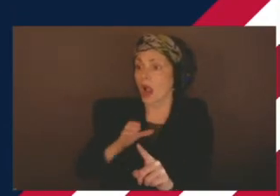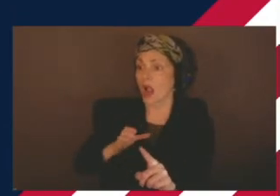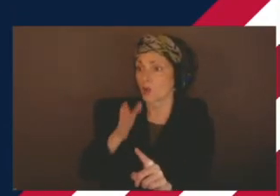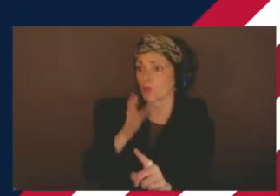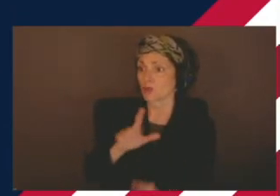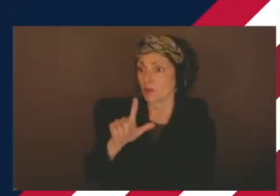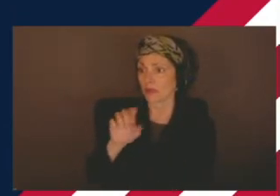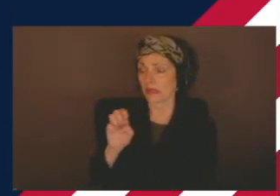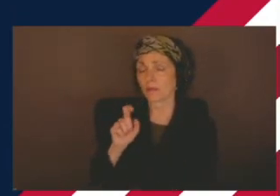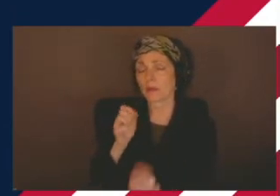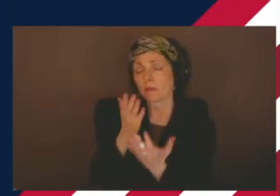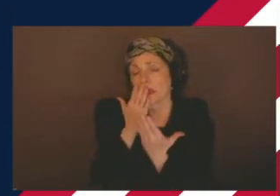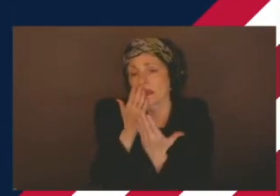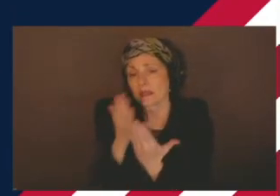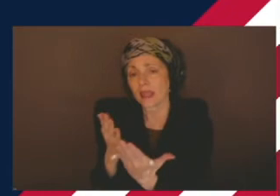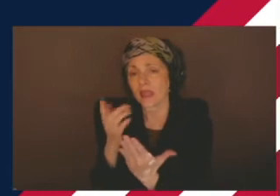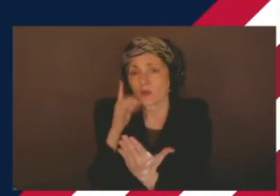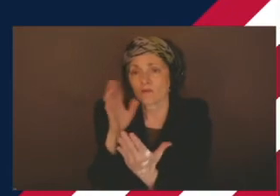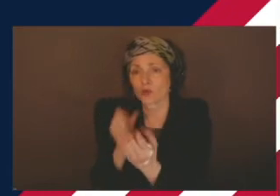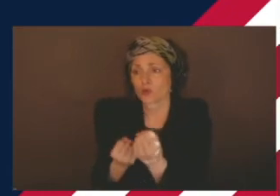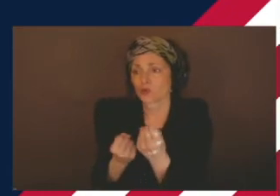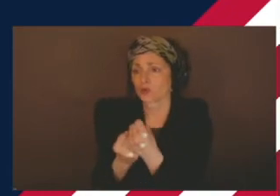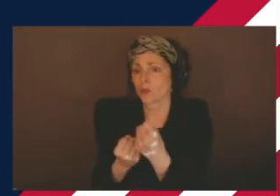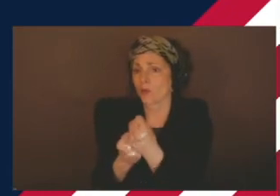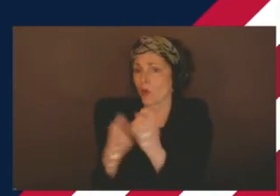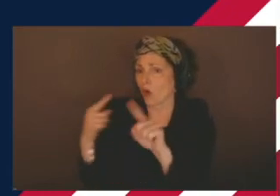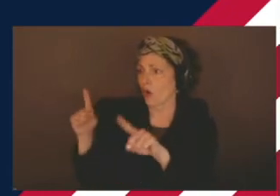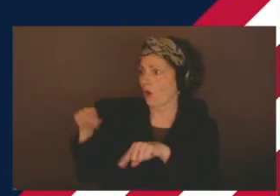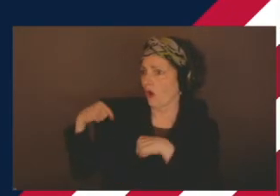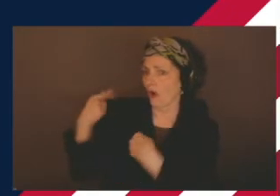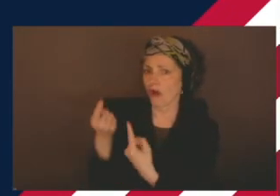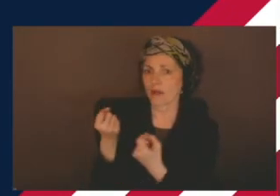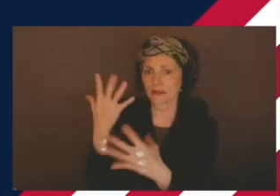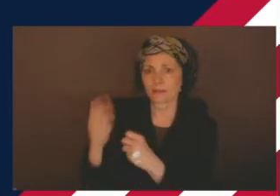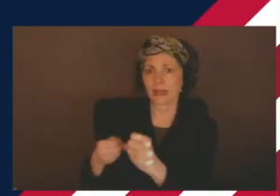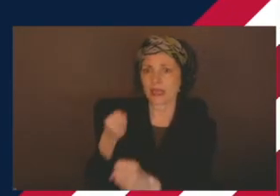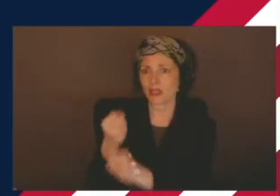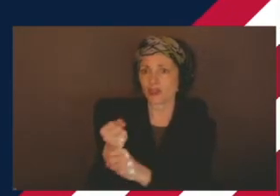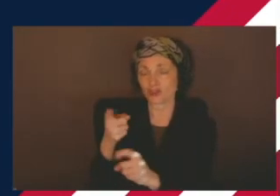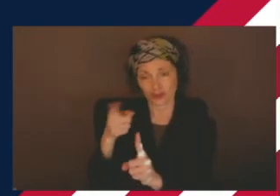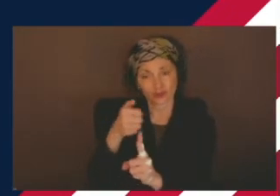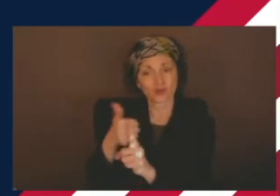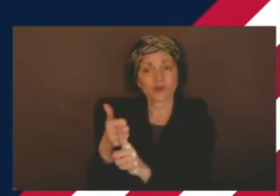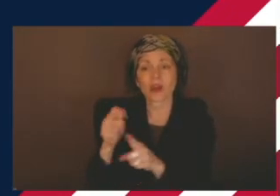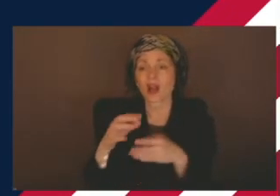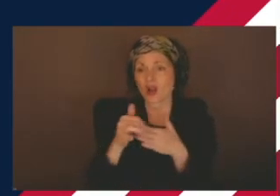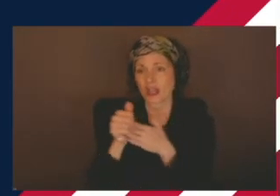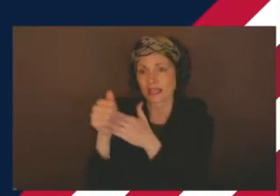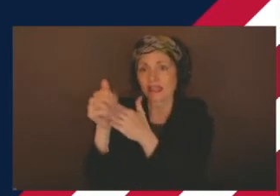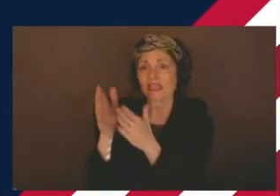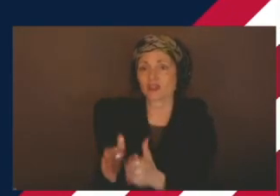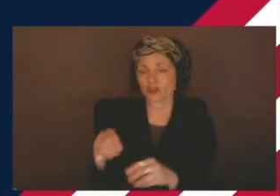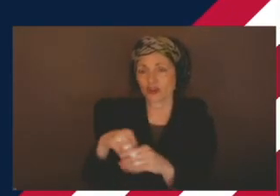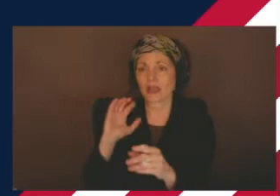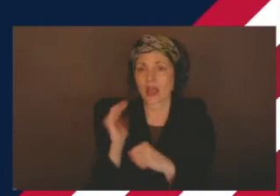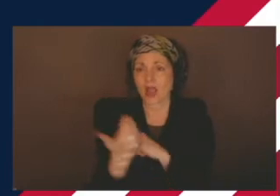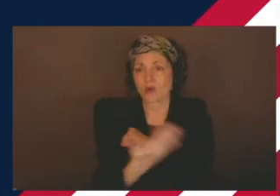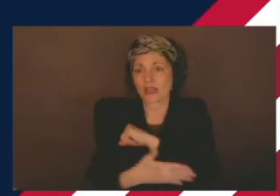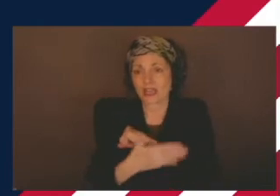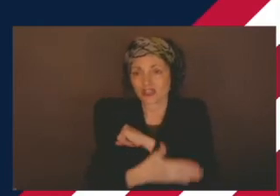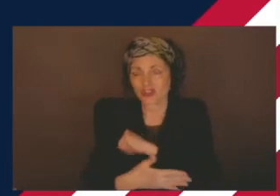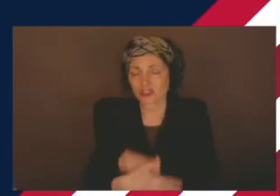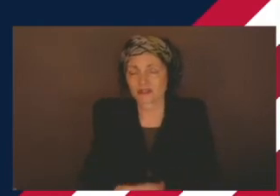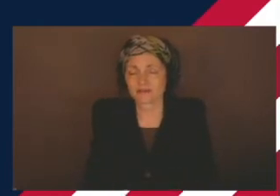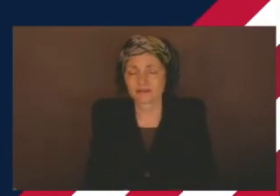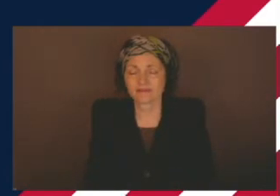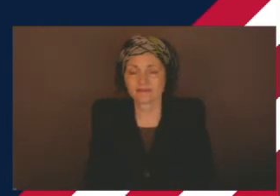for diplomacy and development all these years. You are a leader in our nation. I believe we need to